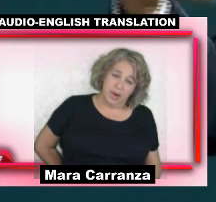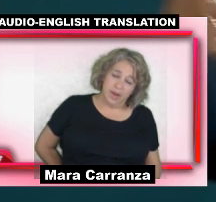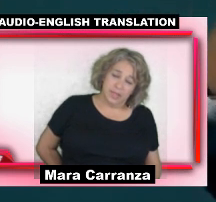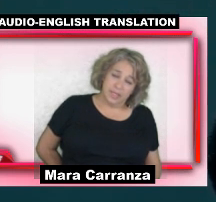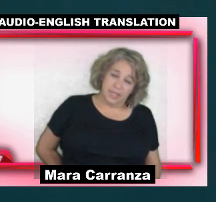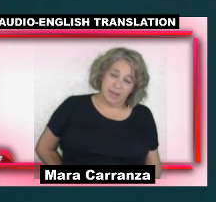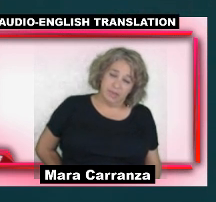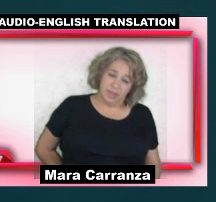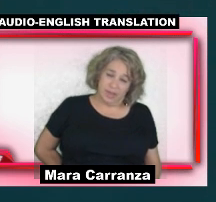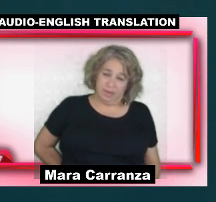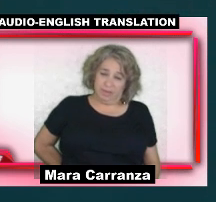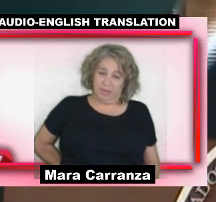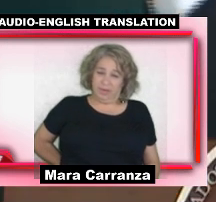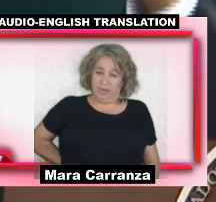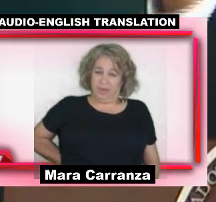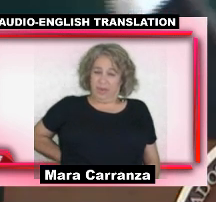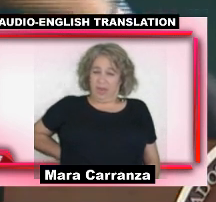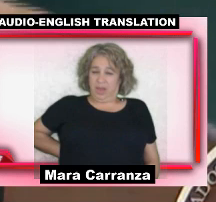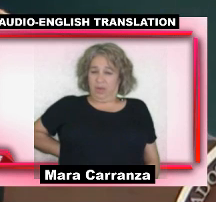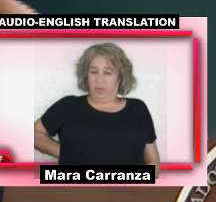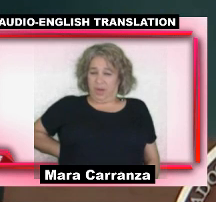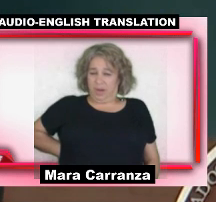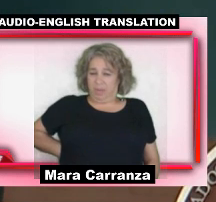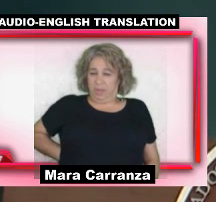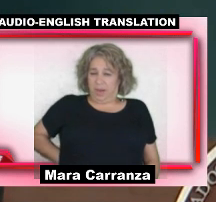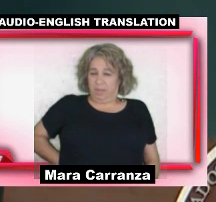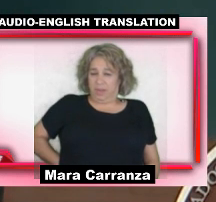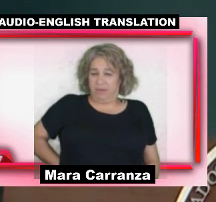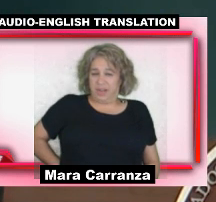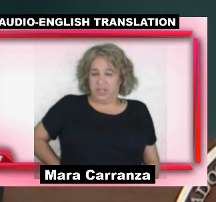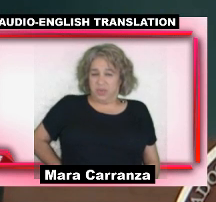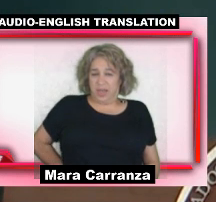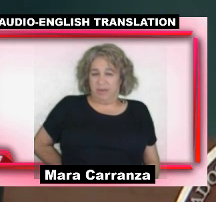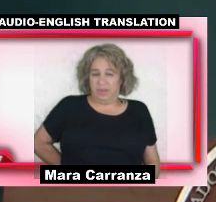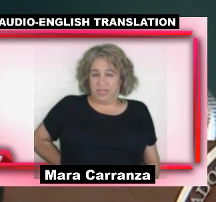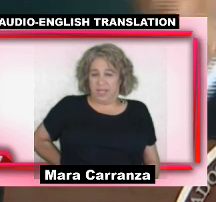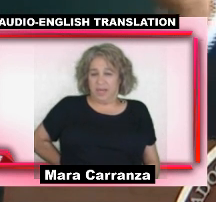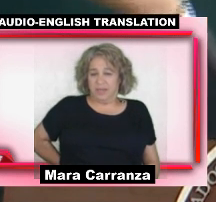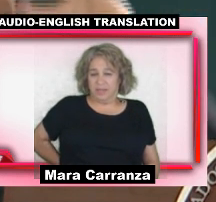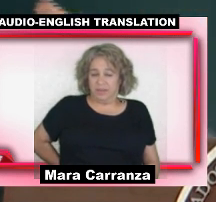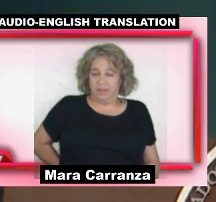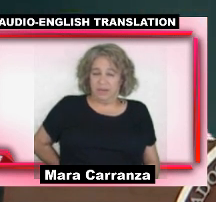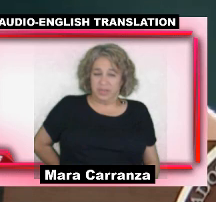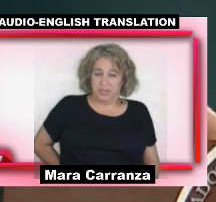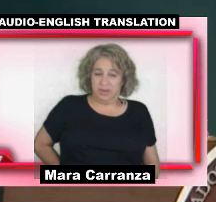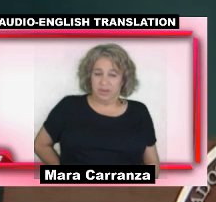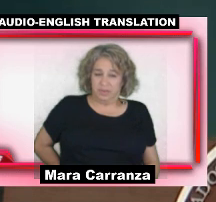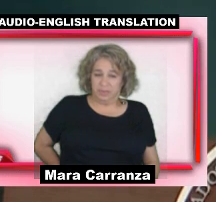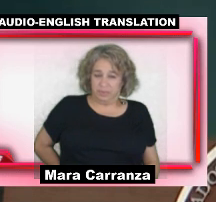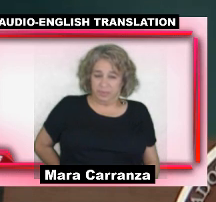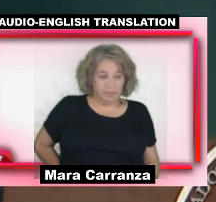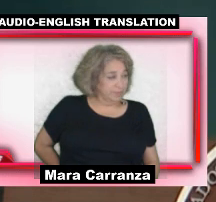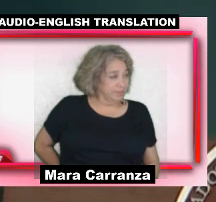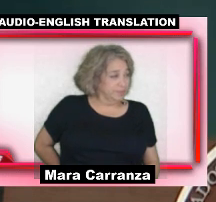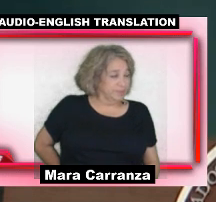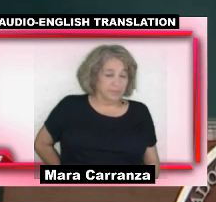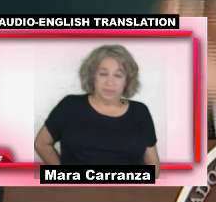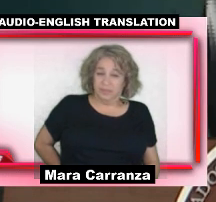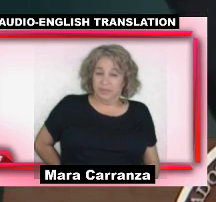we are analyzing everything. One advantage we have is that there is no